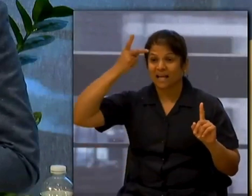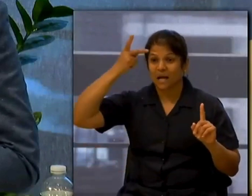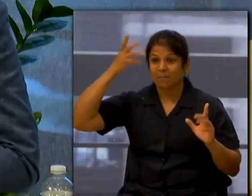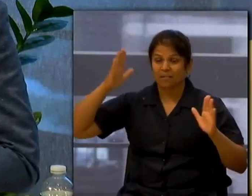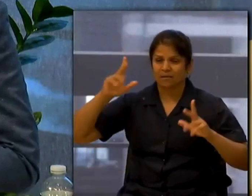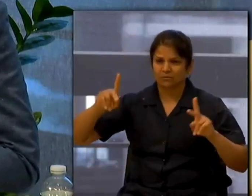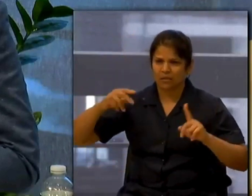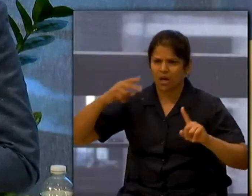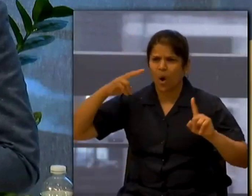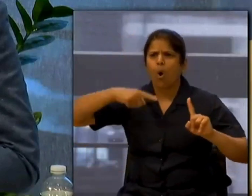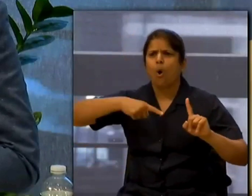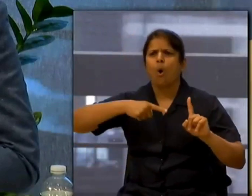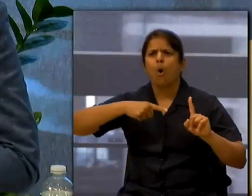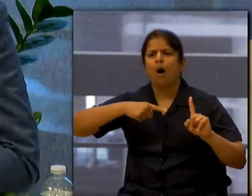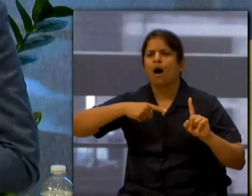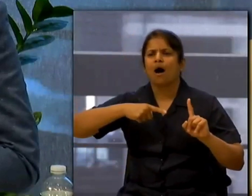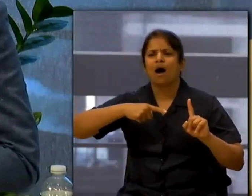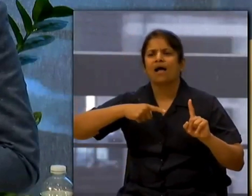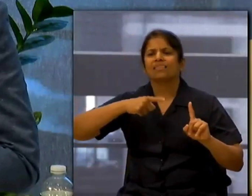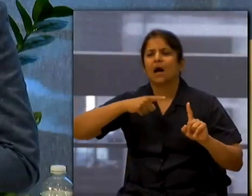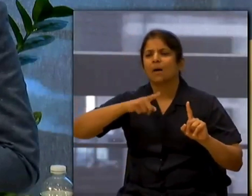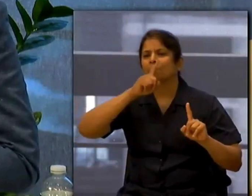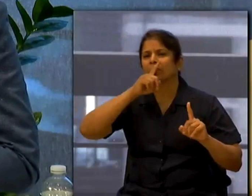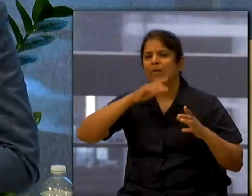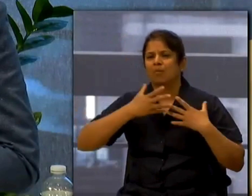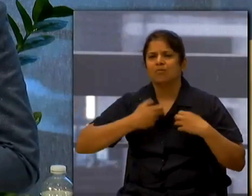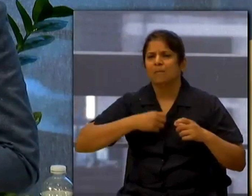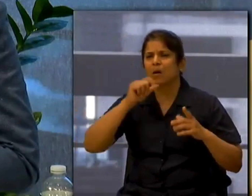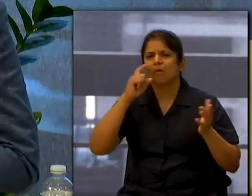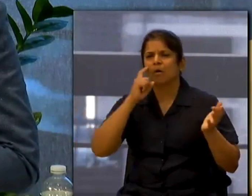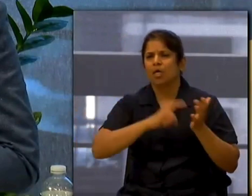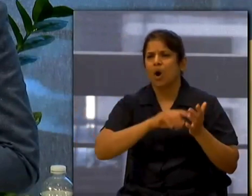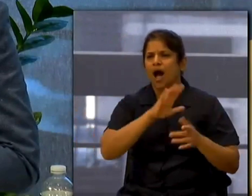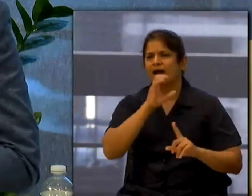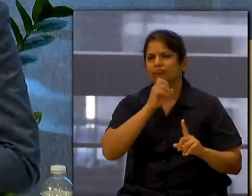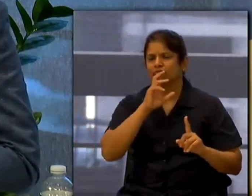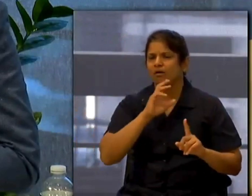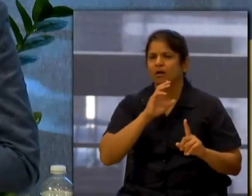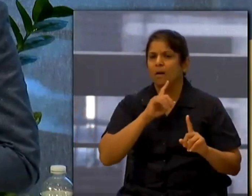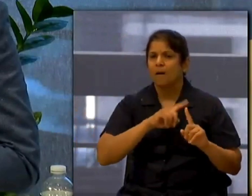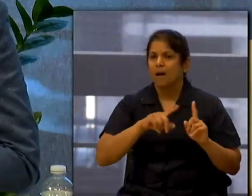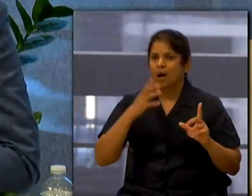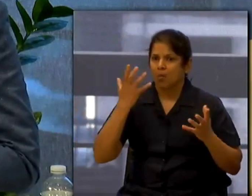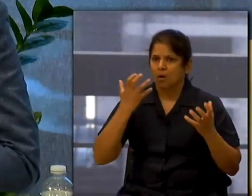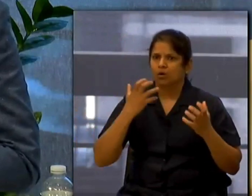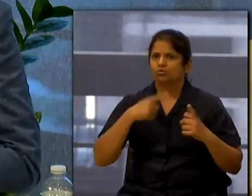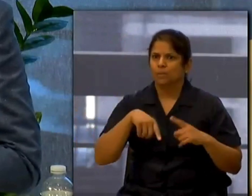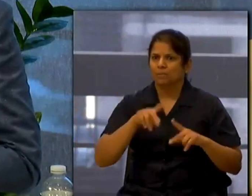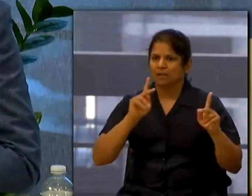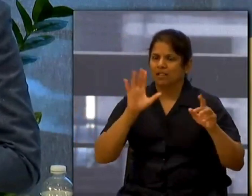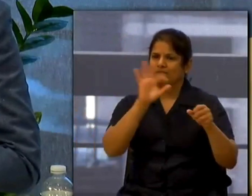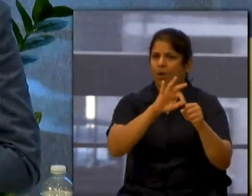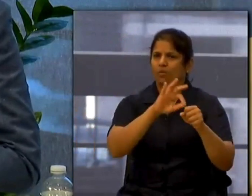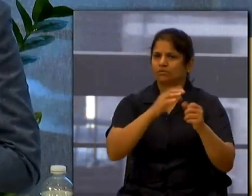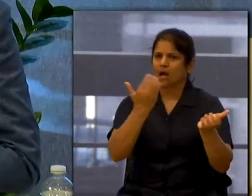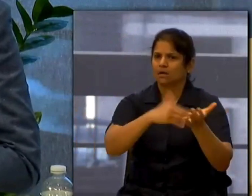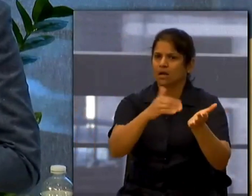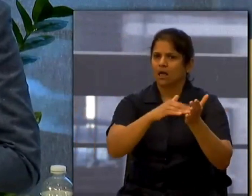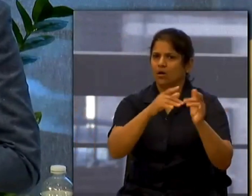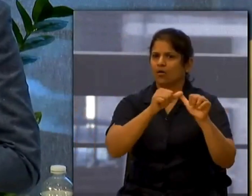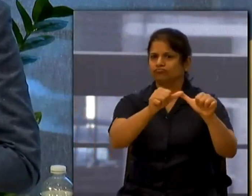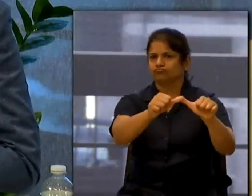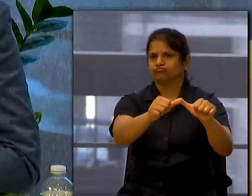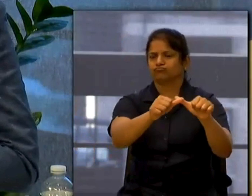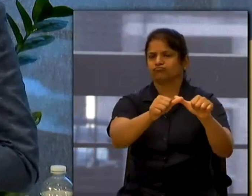to talk about their age because they want to get reelected and they want to maintain their incumbency. And yet, if